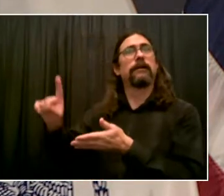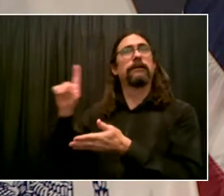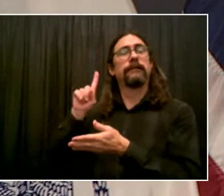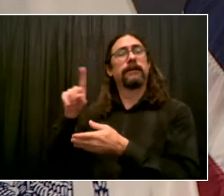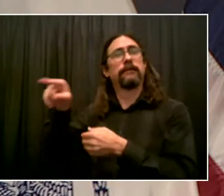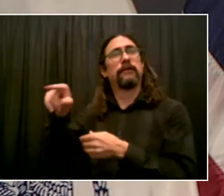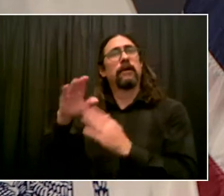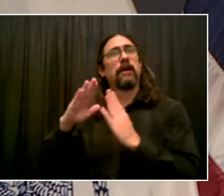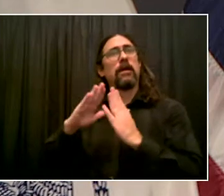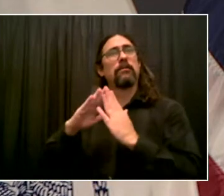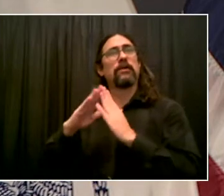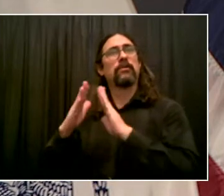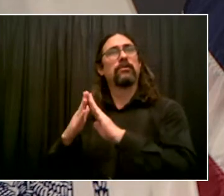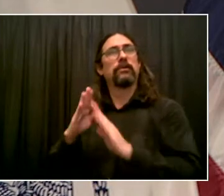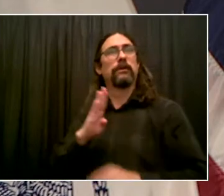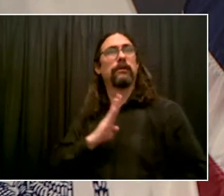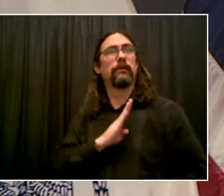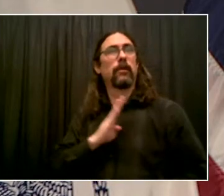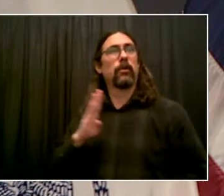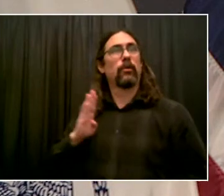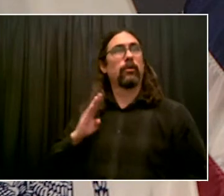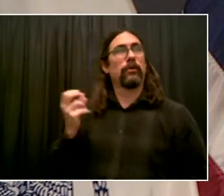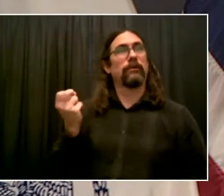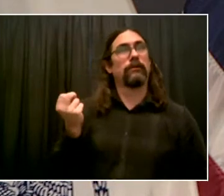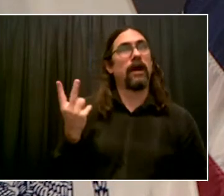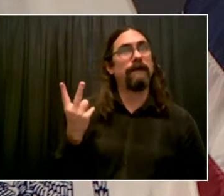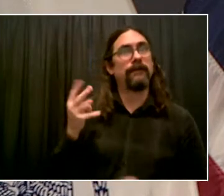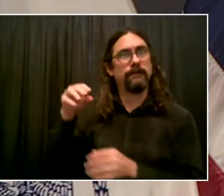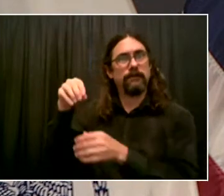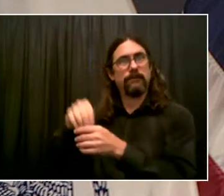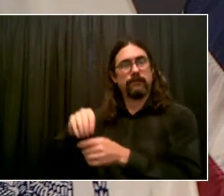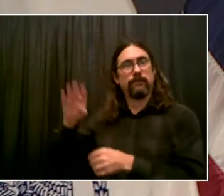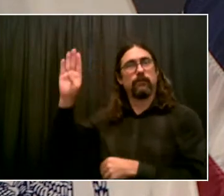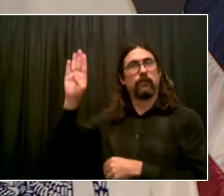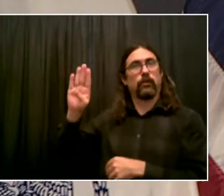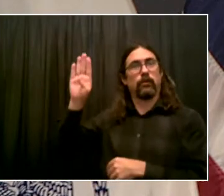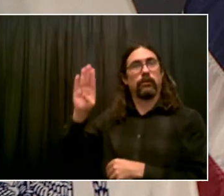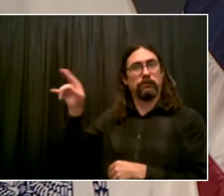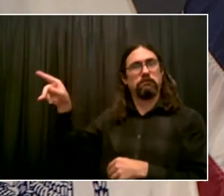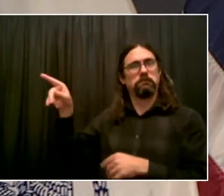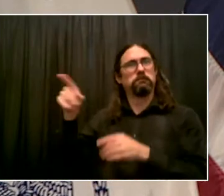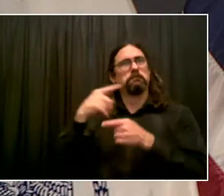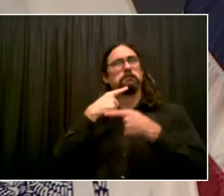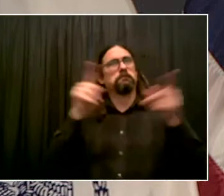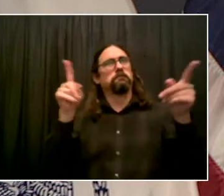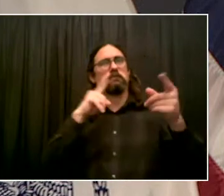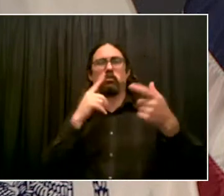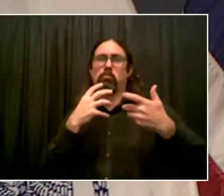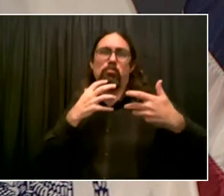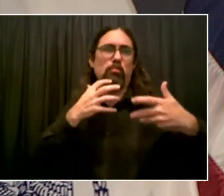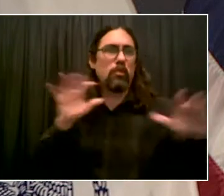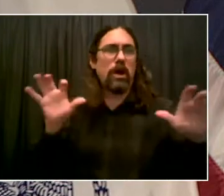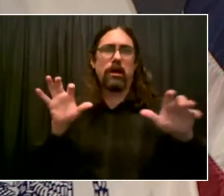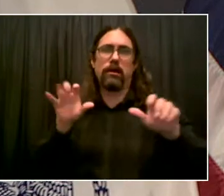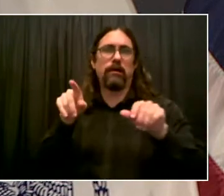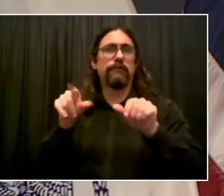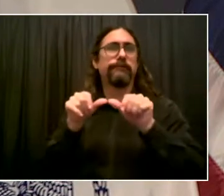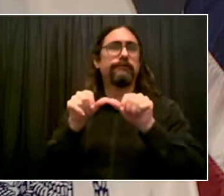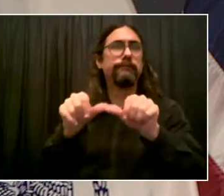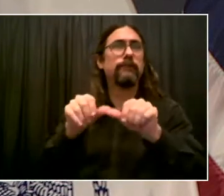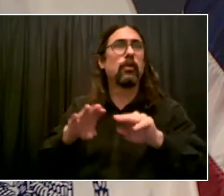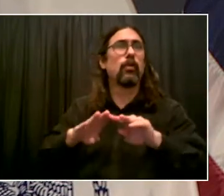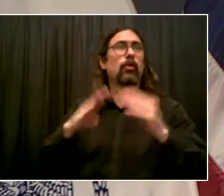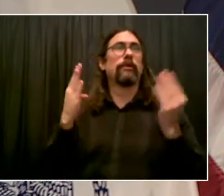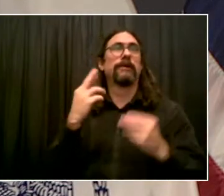members felt that the outside spaces, some of which are very beautiful and which were very beneficial during the pandemic, many Brooklyn residents felt that the